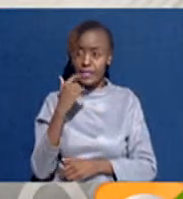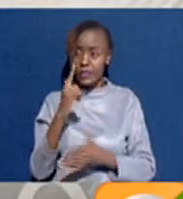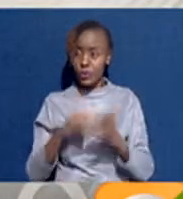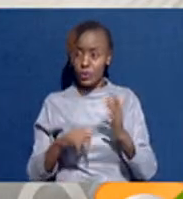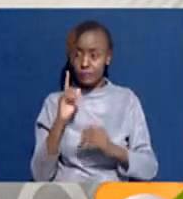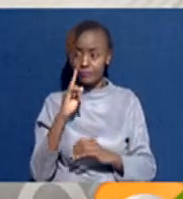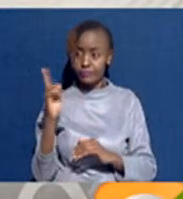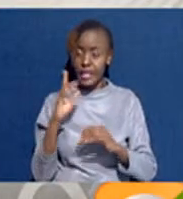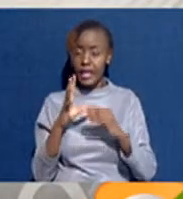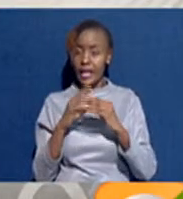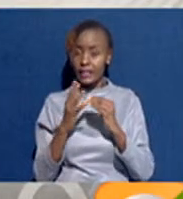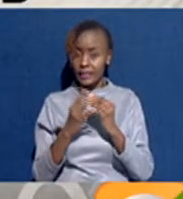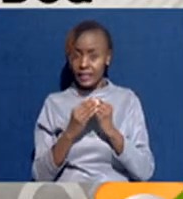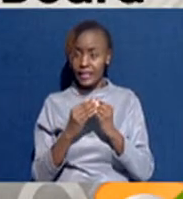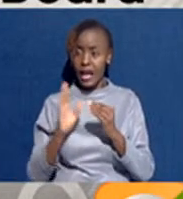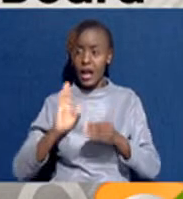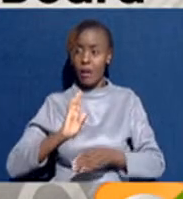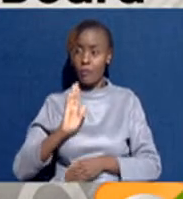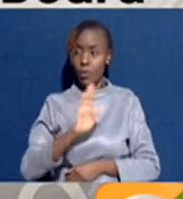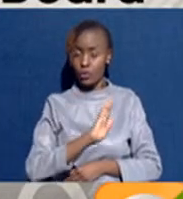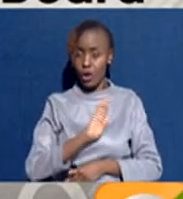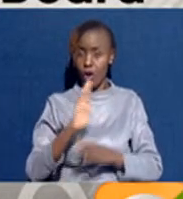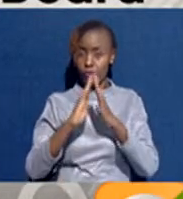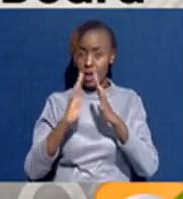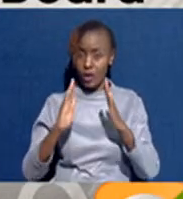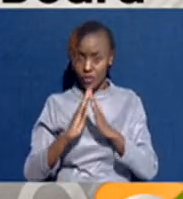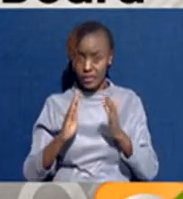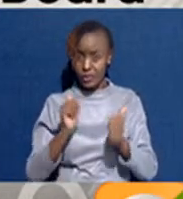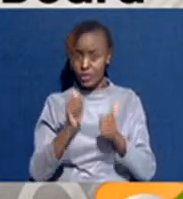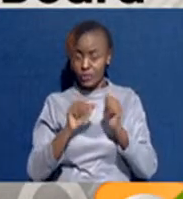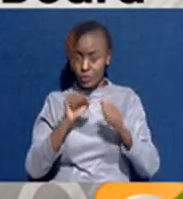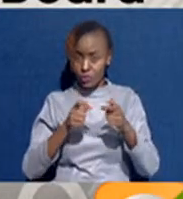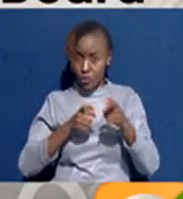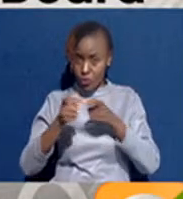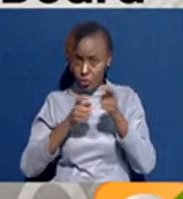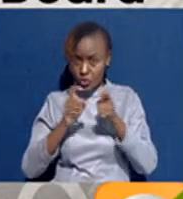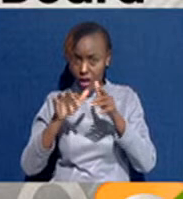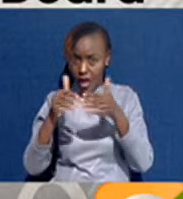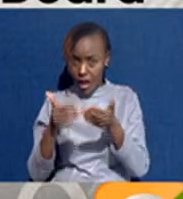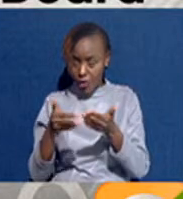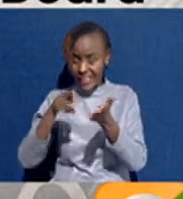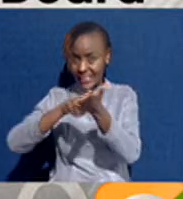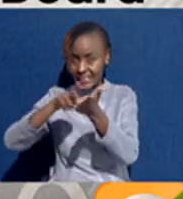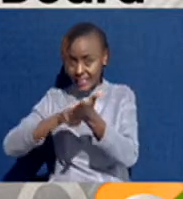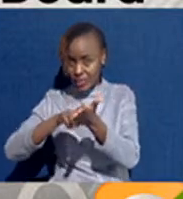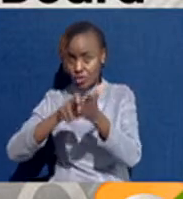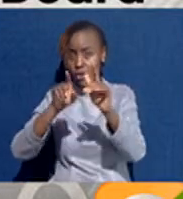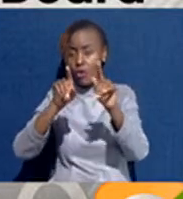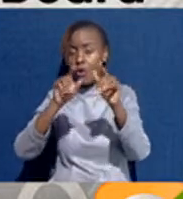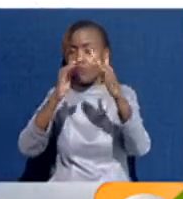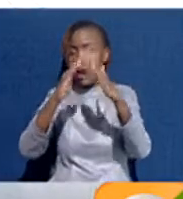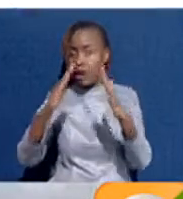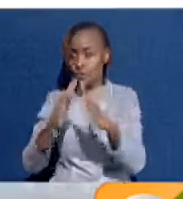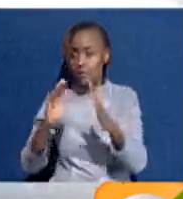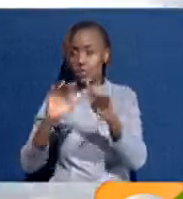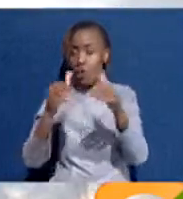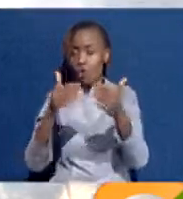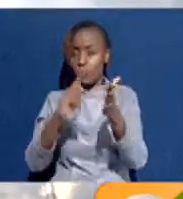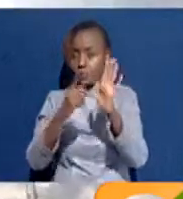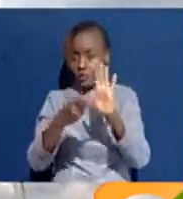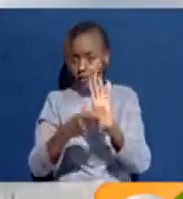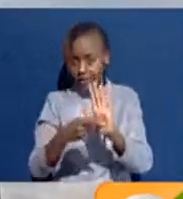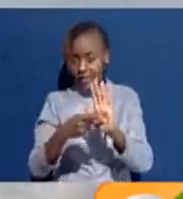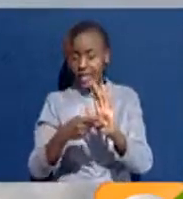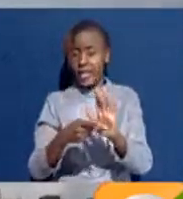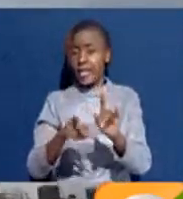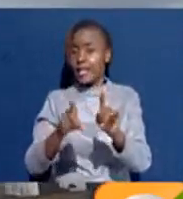of a real estate board, which would oversee the regulation and registration of real estate agents and projects. The proposed